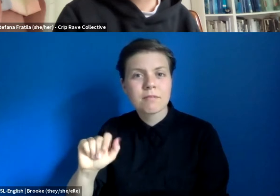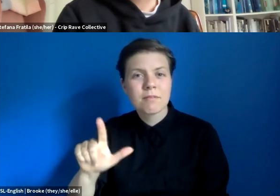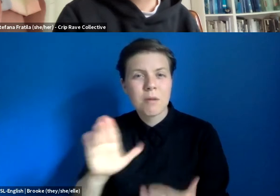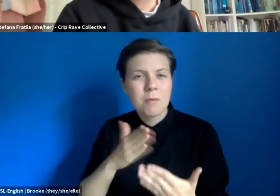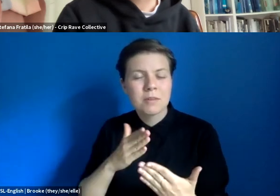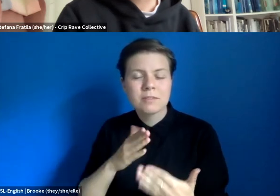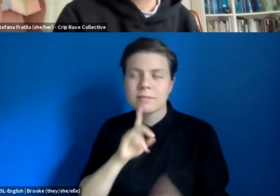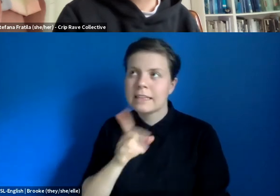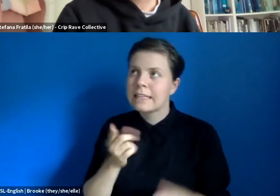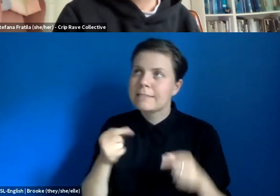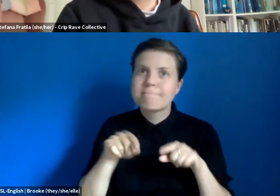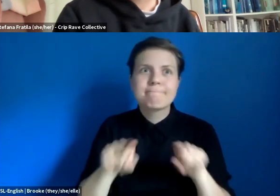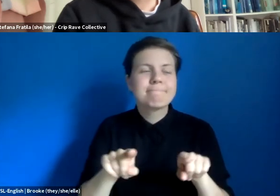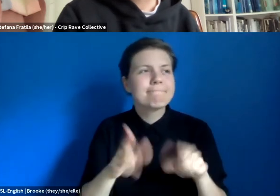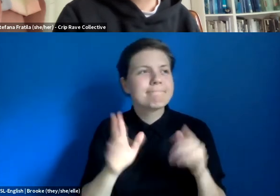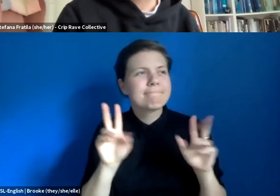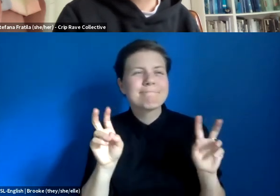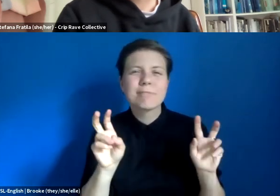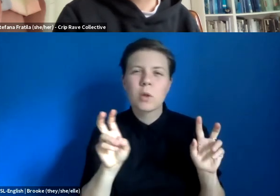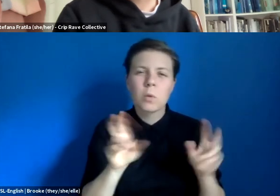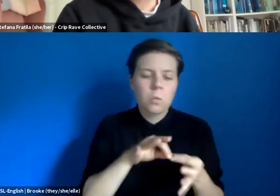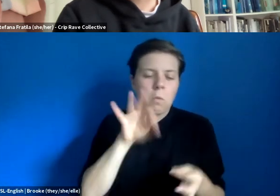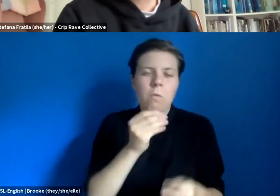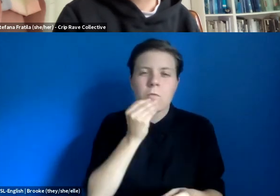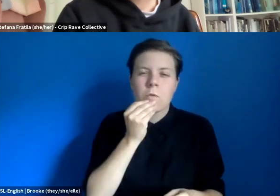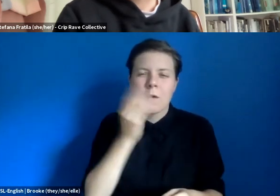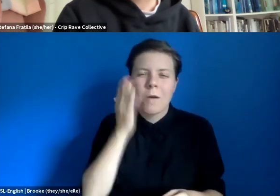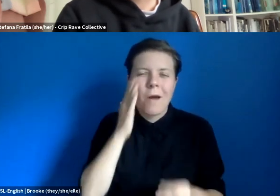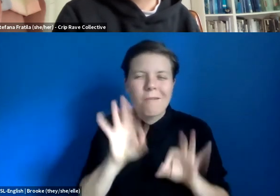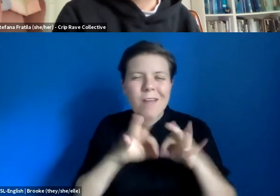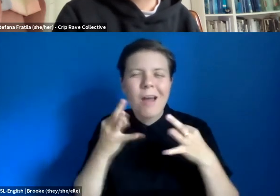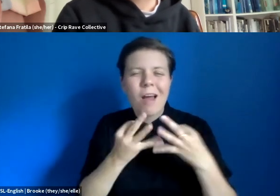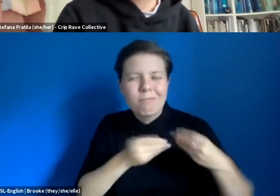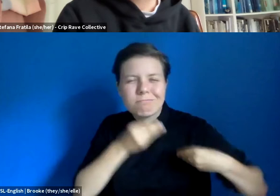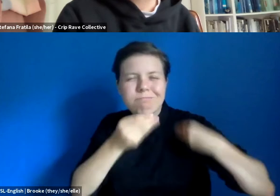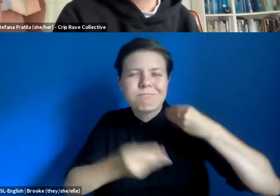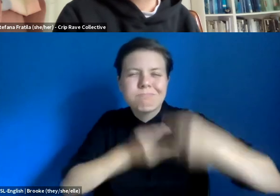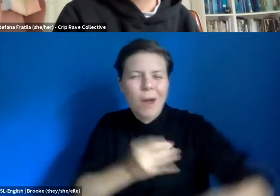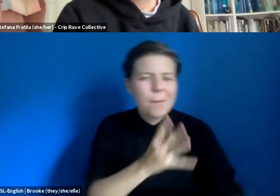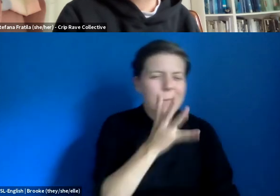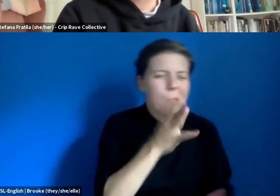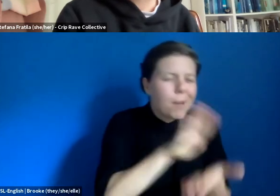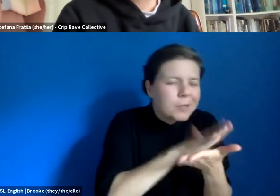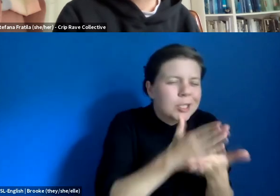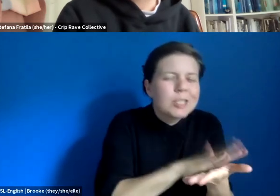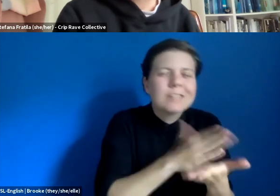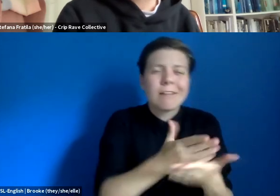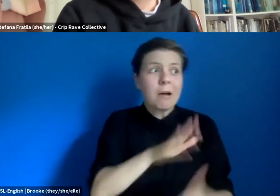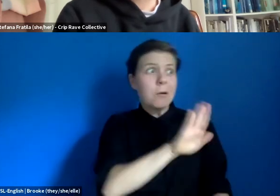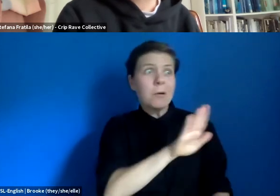know, like family recipes that have been, you know, passed down from generation to